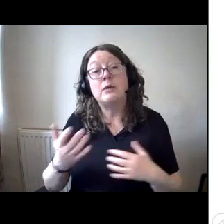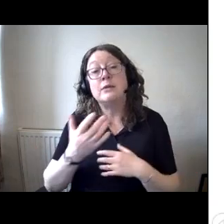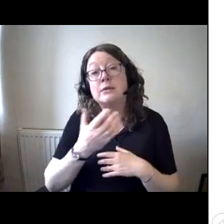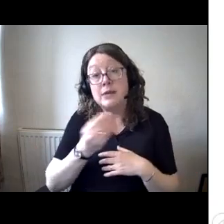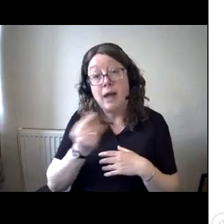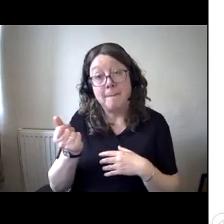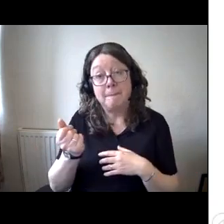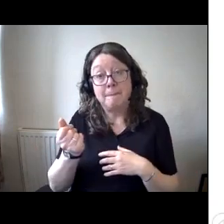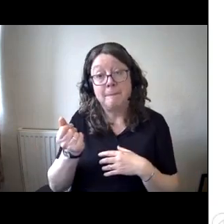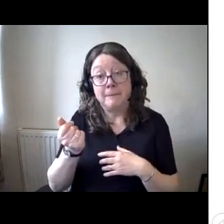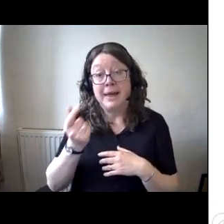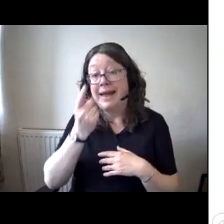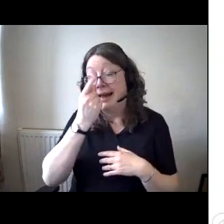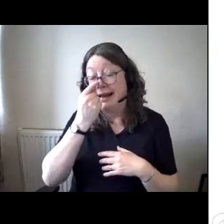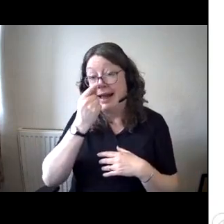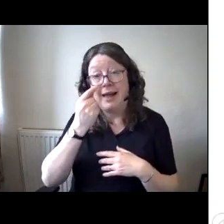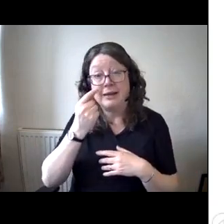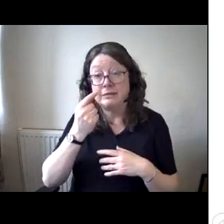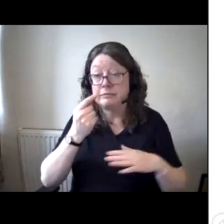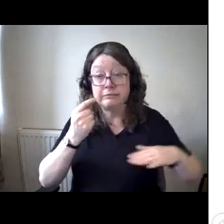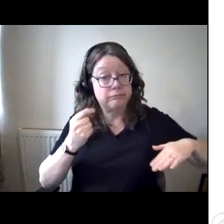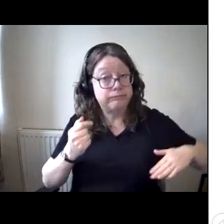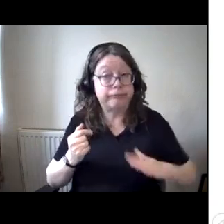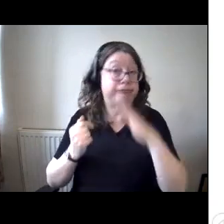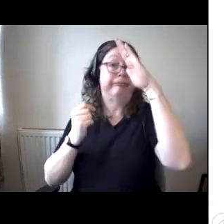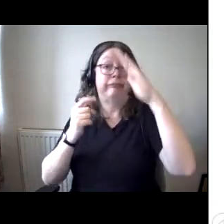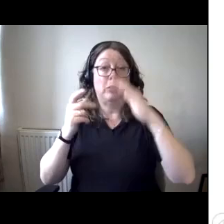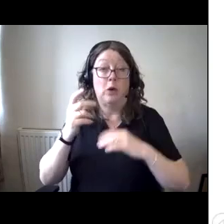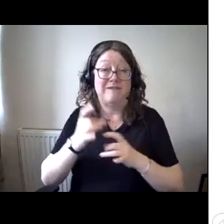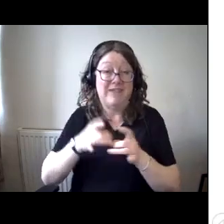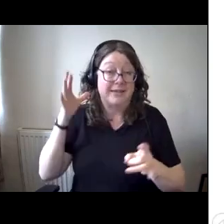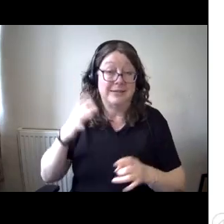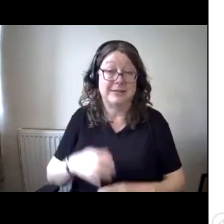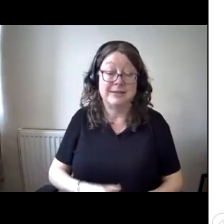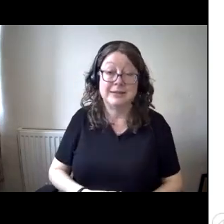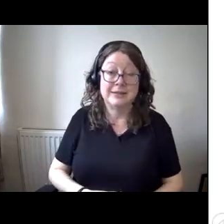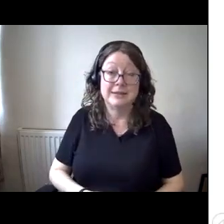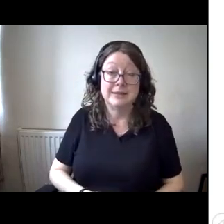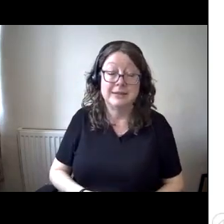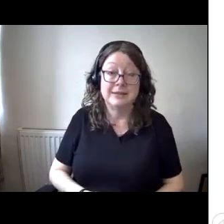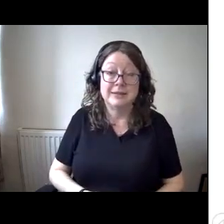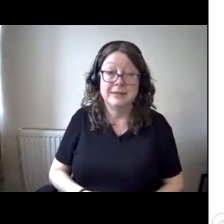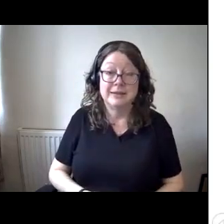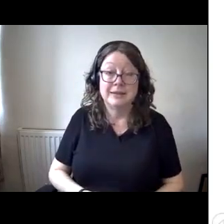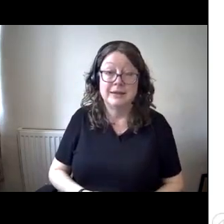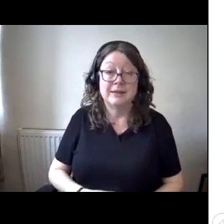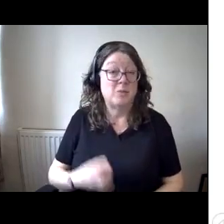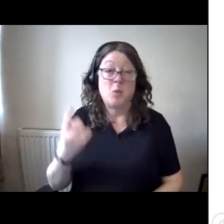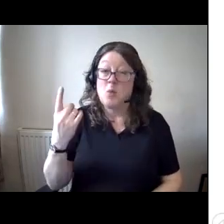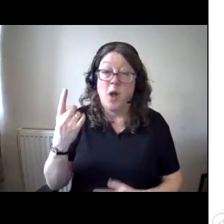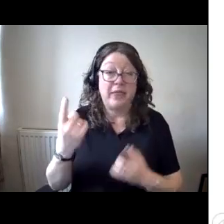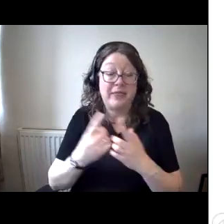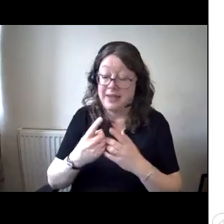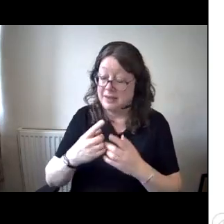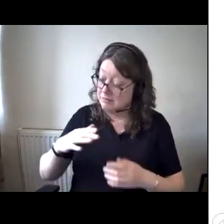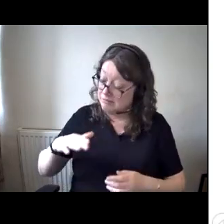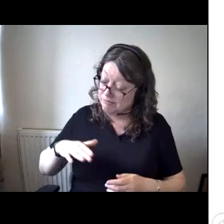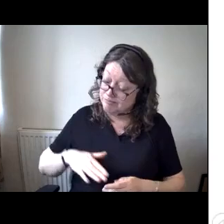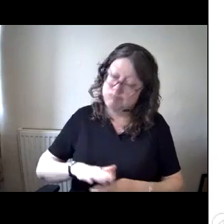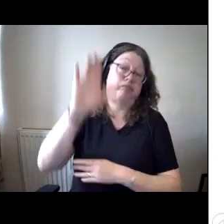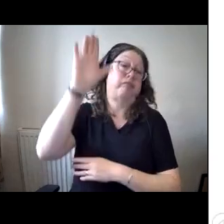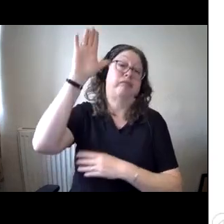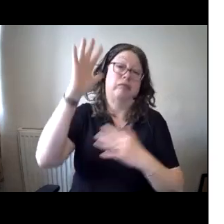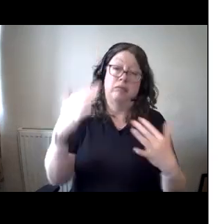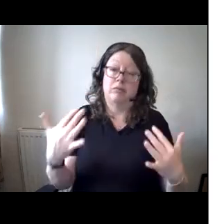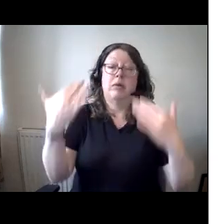quickly escalate into that boom moment. It might be that there is one trigger, something happens, and they reach that boom